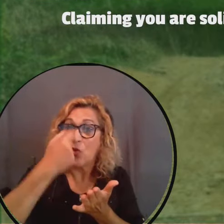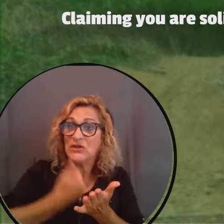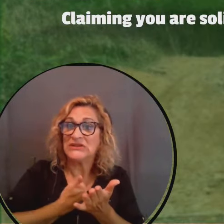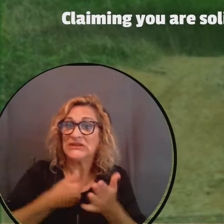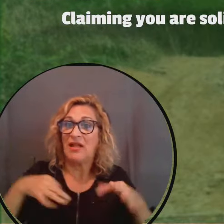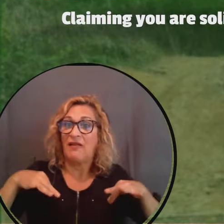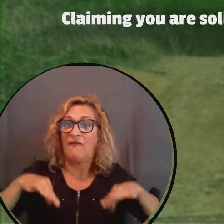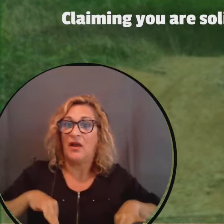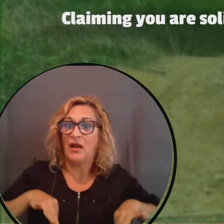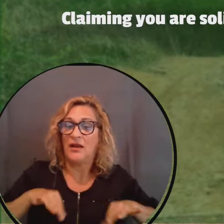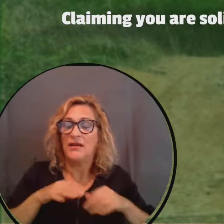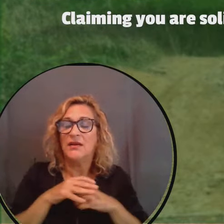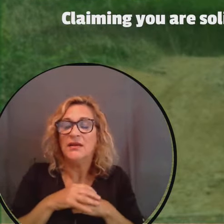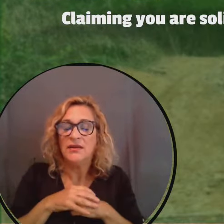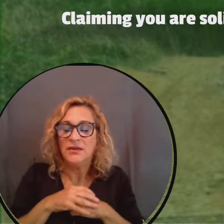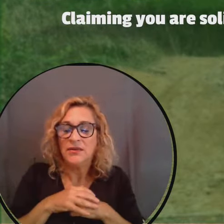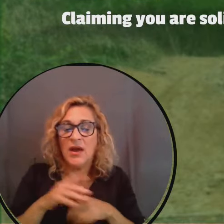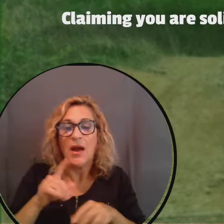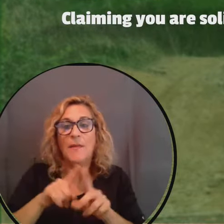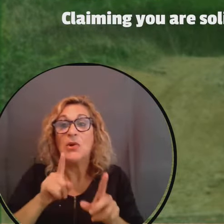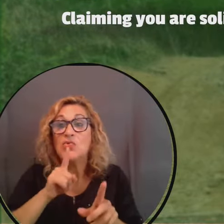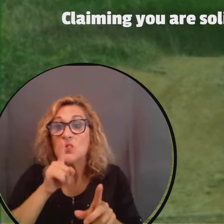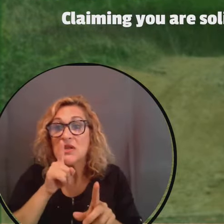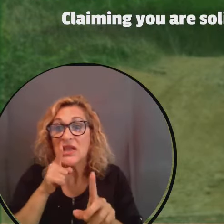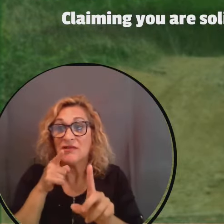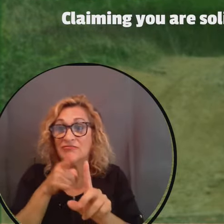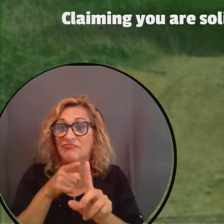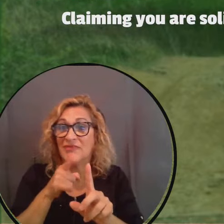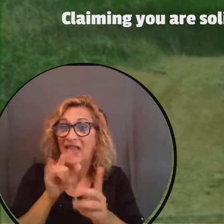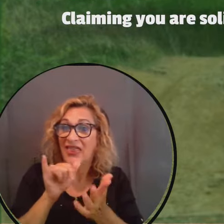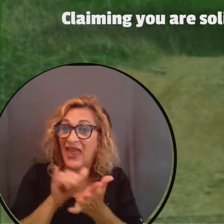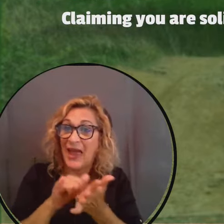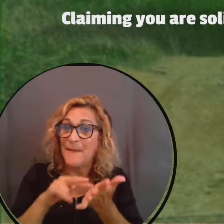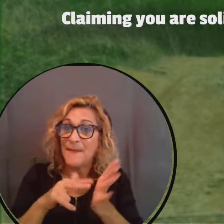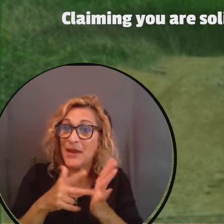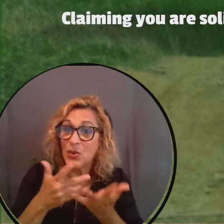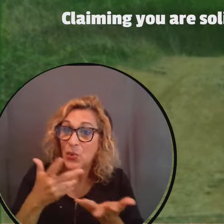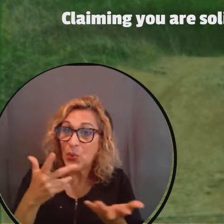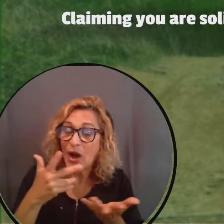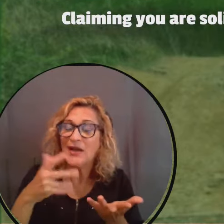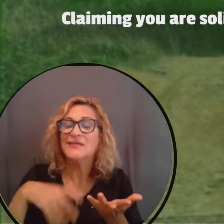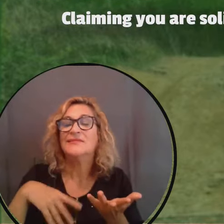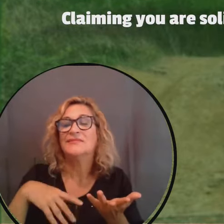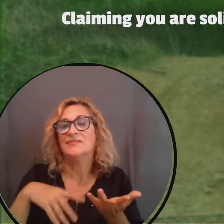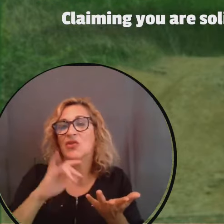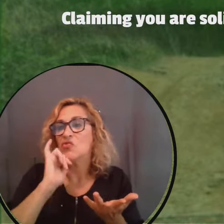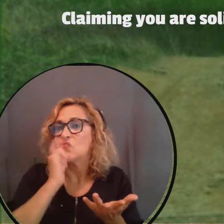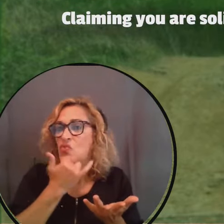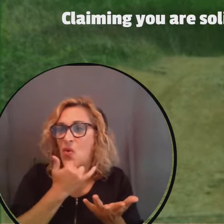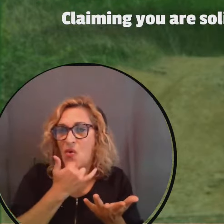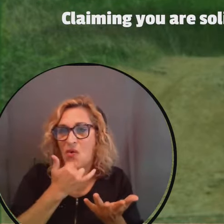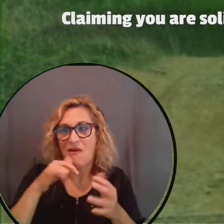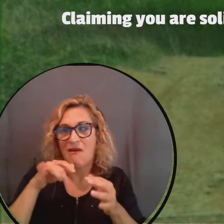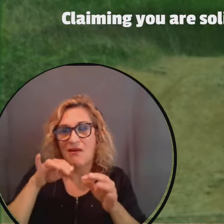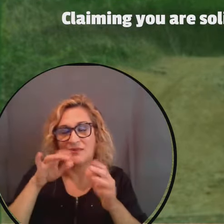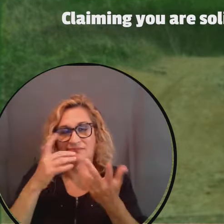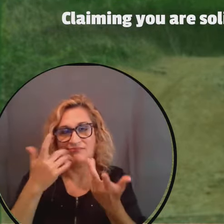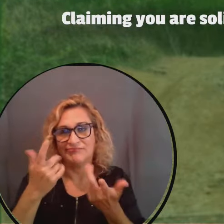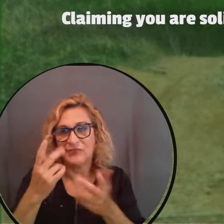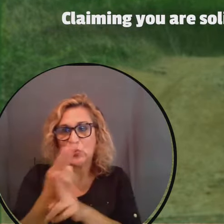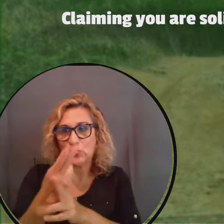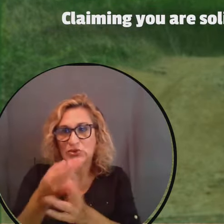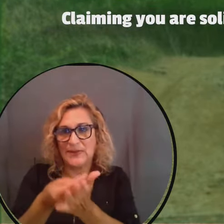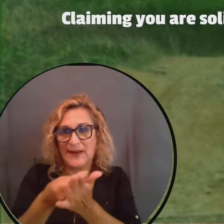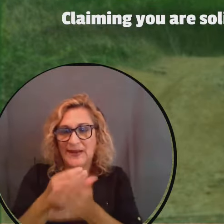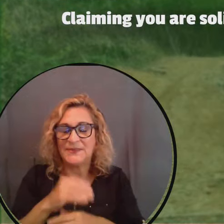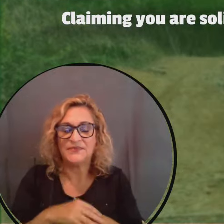The heart of it is misrepresentation. Now, the Attorney General is alleging against Atlanta Solidarity Fund that